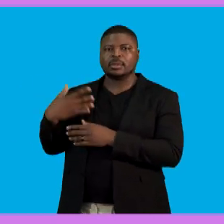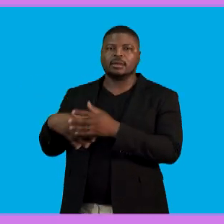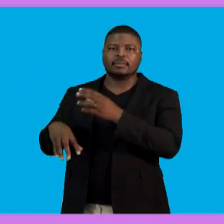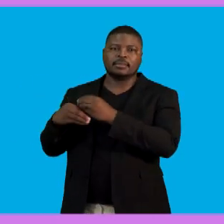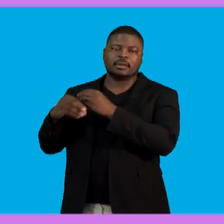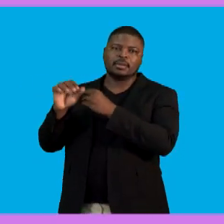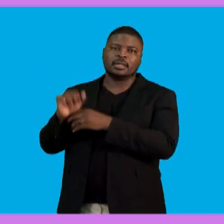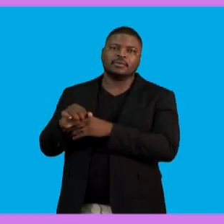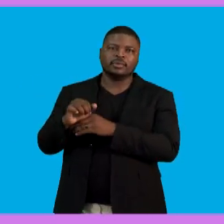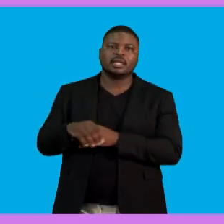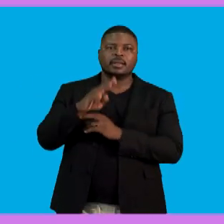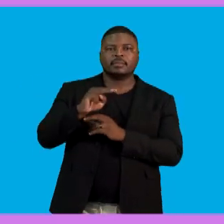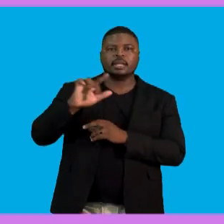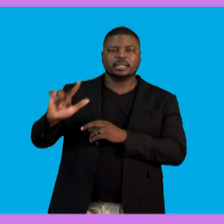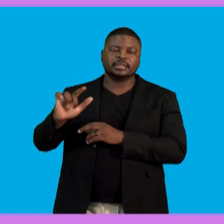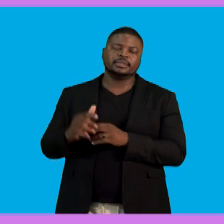gives us